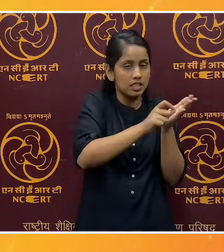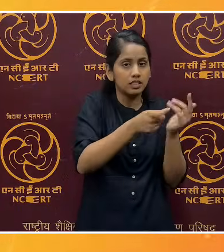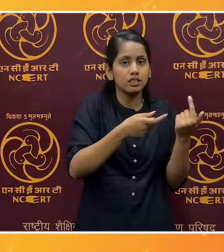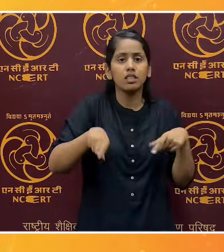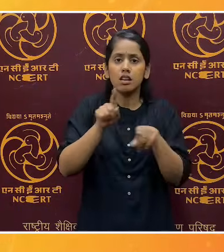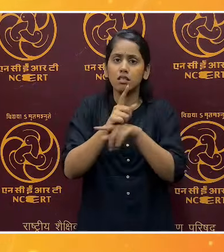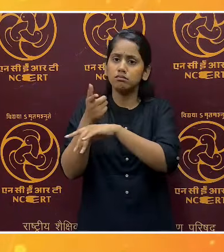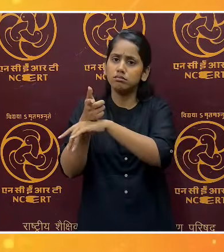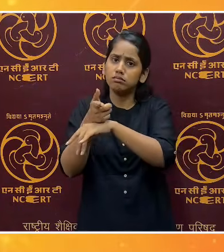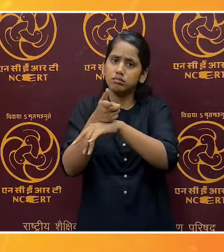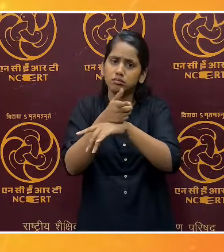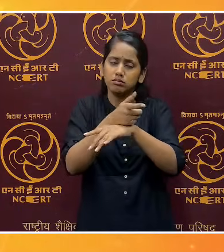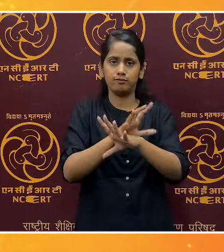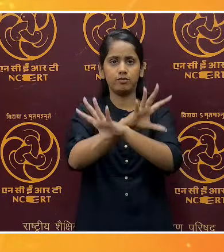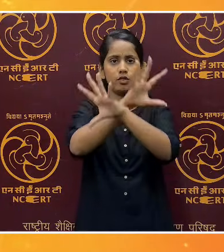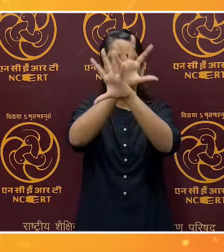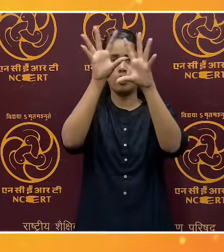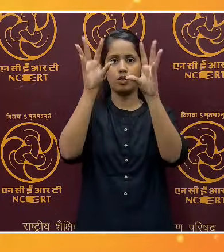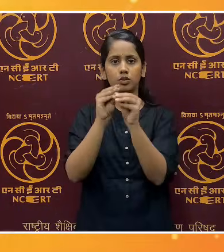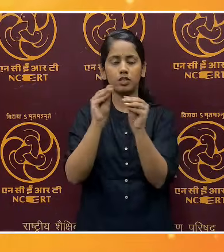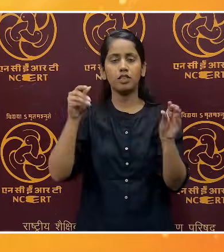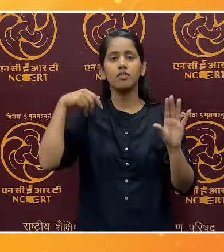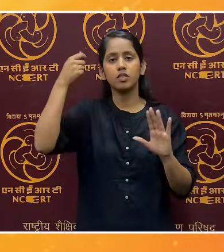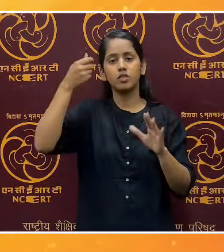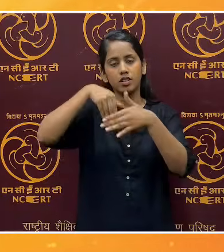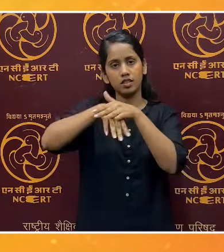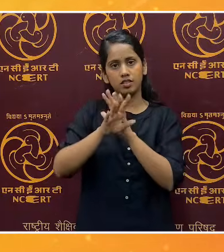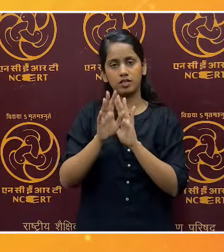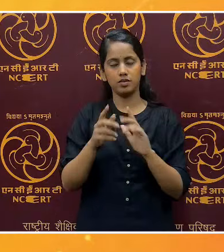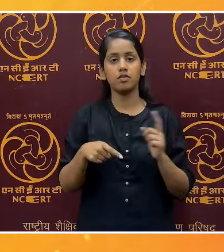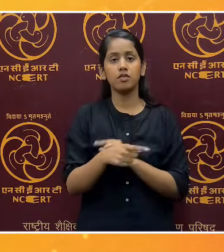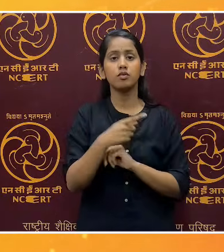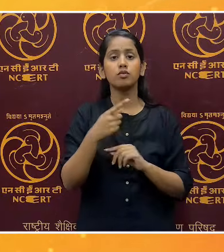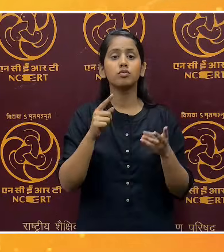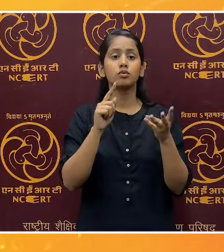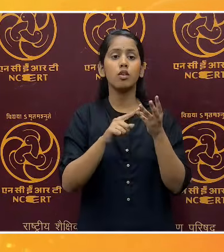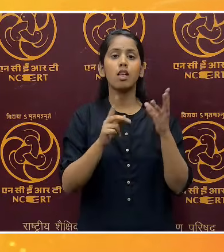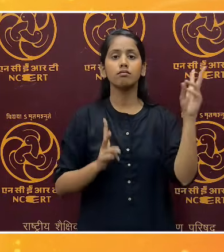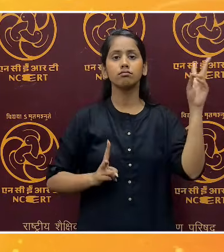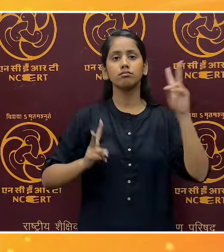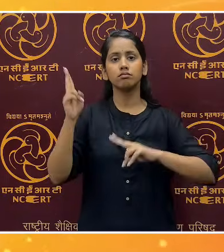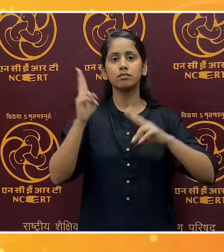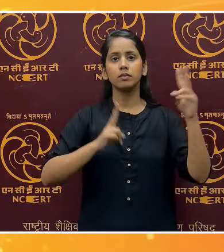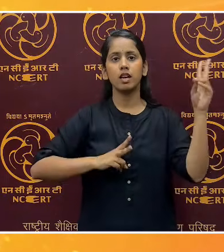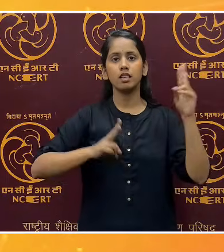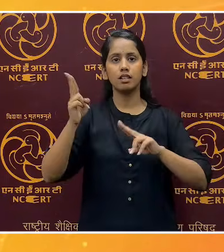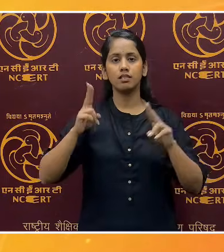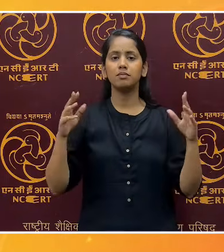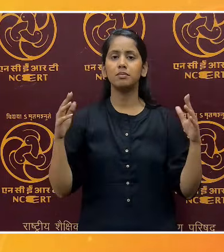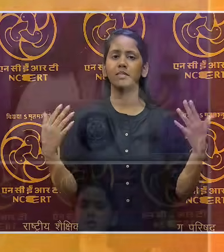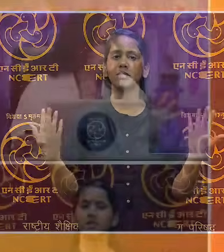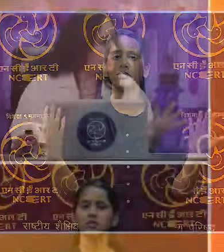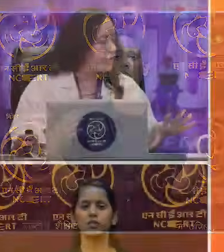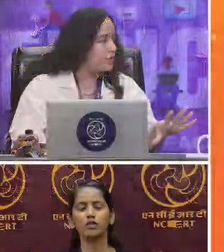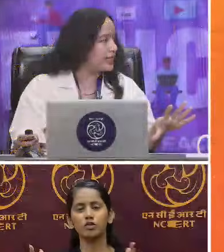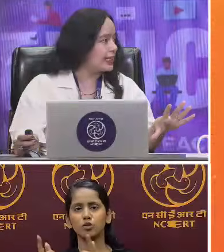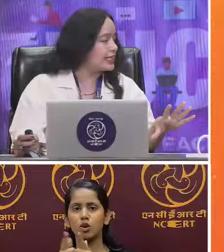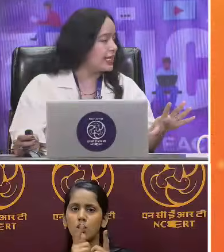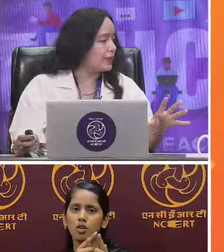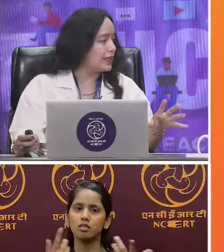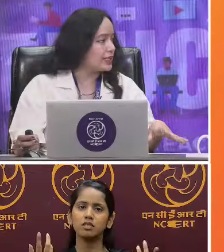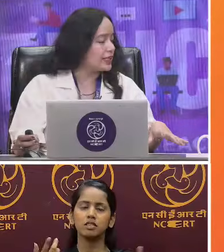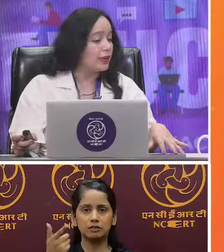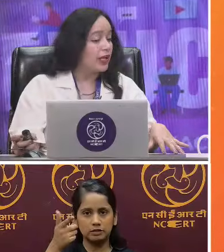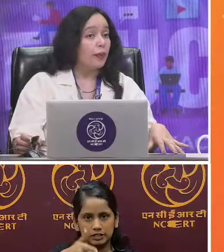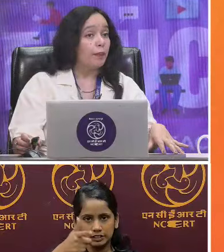third stage of the video production. And the fourth one is editing. Now we have shot the scenes as